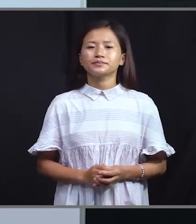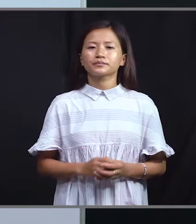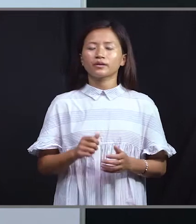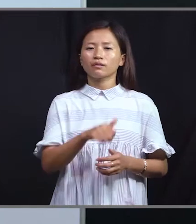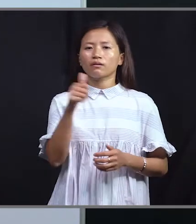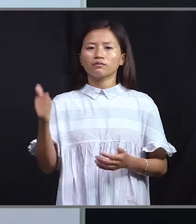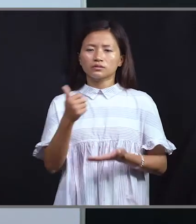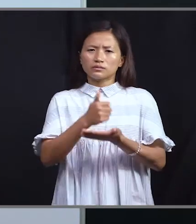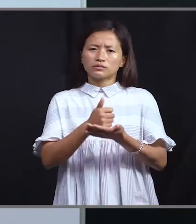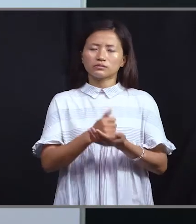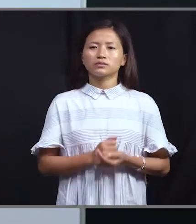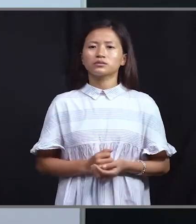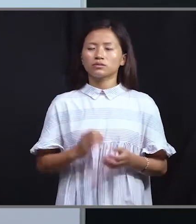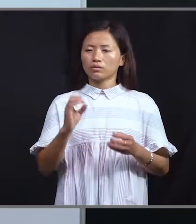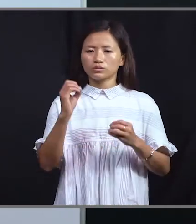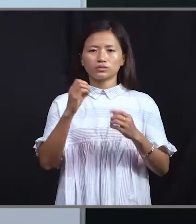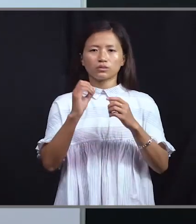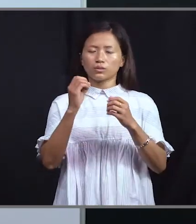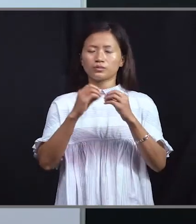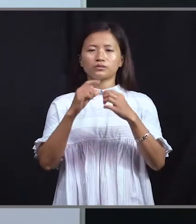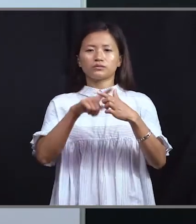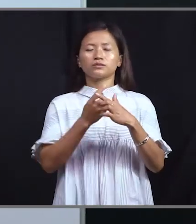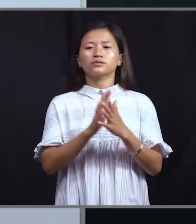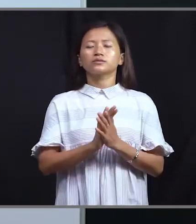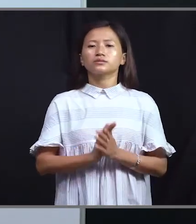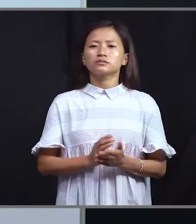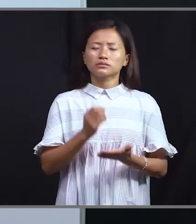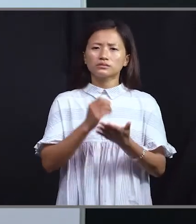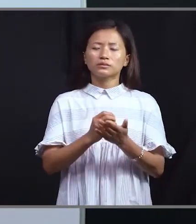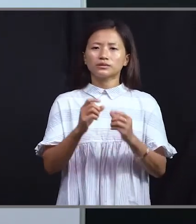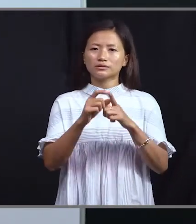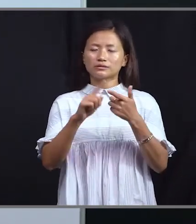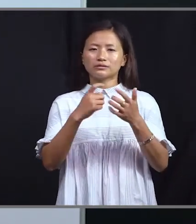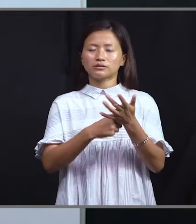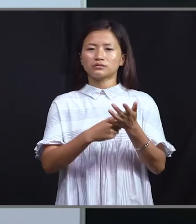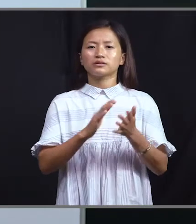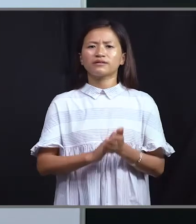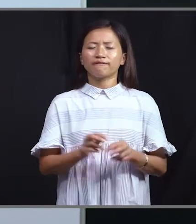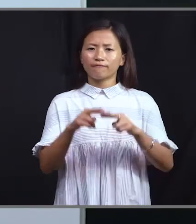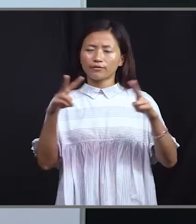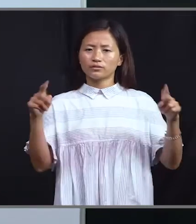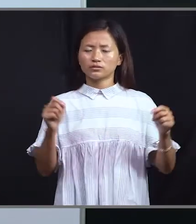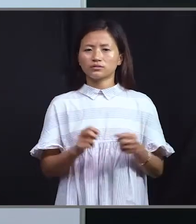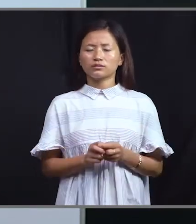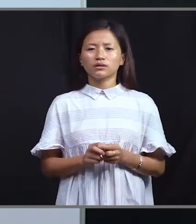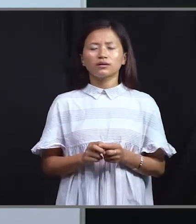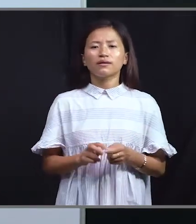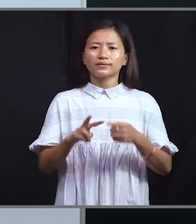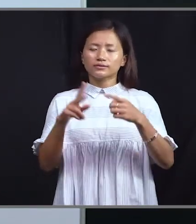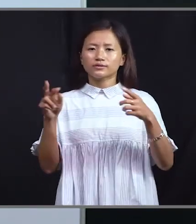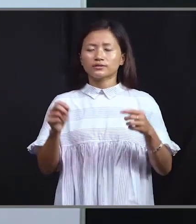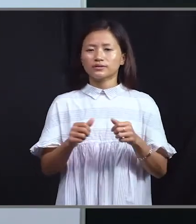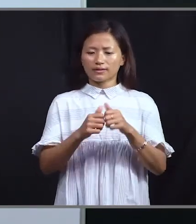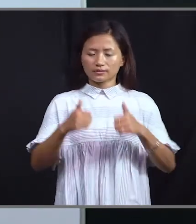After deciding the organizational objective, the next step is to determine, okay, the various activities and the resources to achieve the